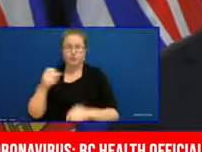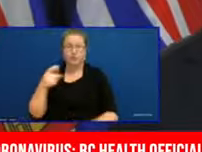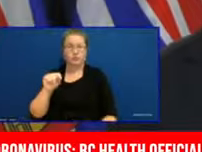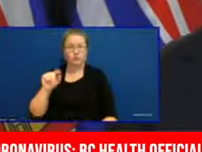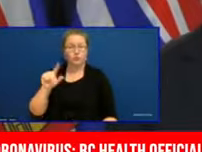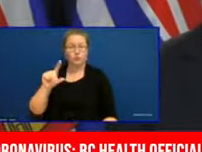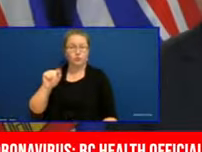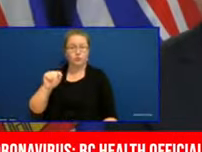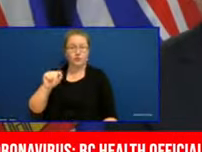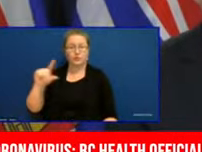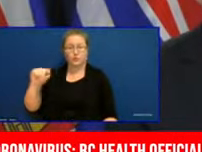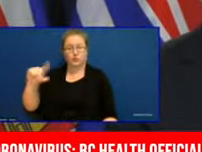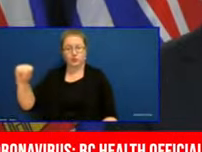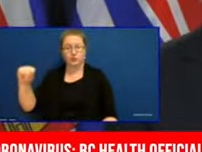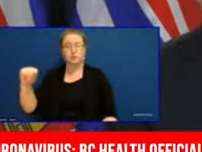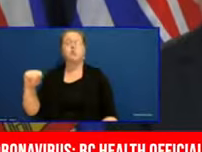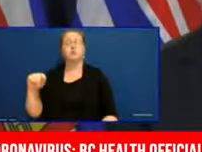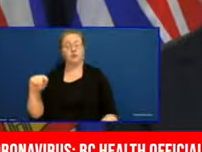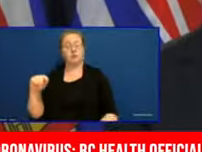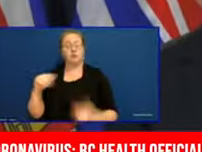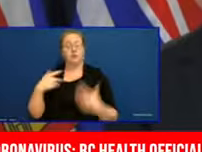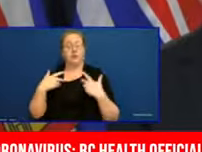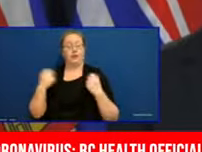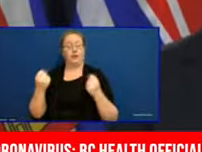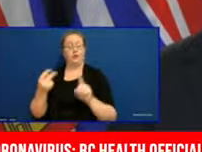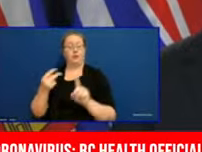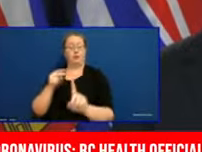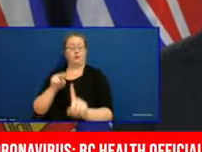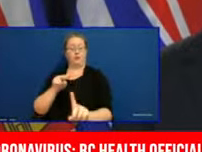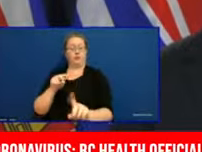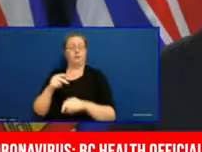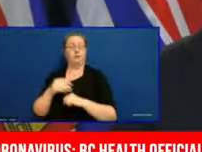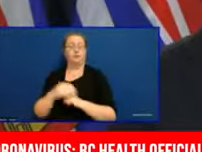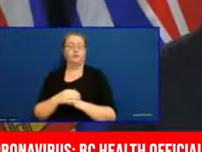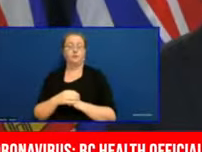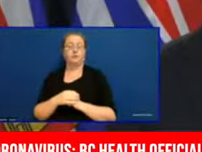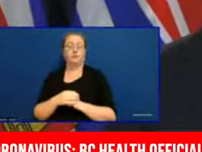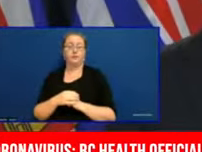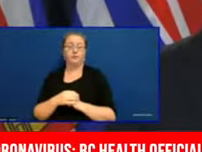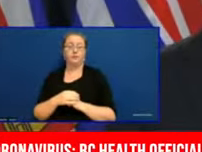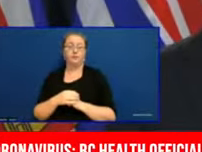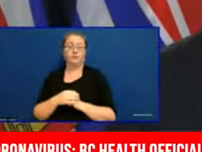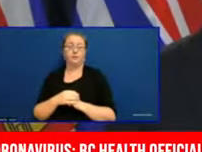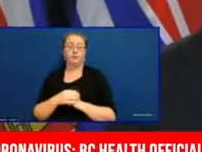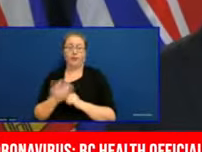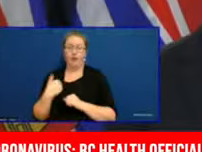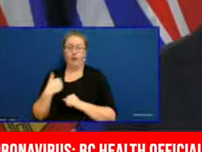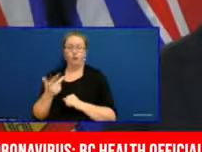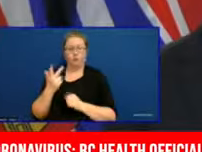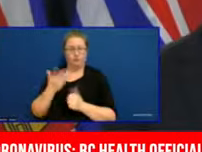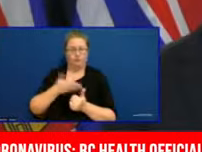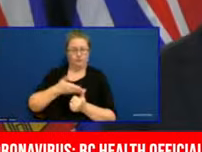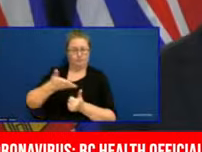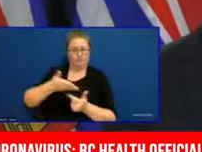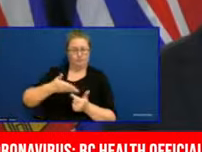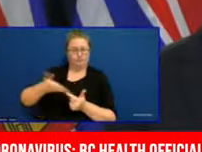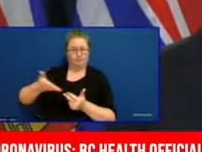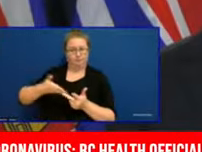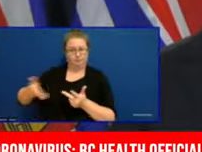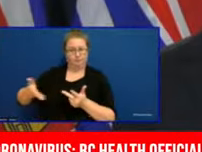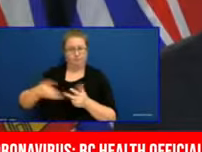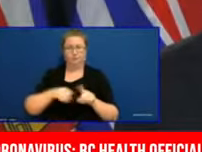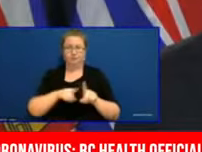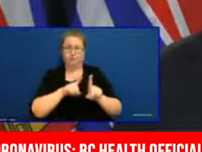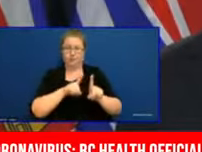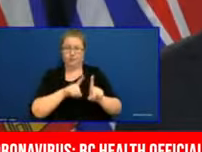September 2020, said that from a healthcare perspective, we had public health perspective, we had 3 key areas of